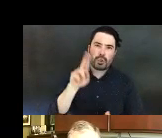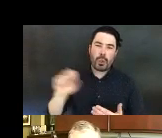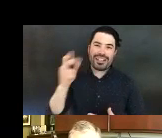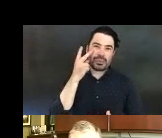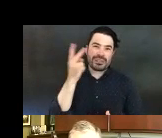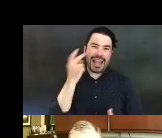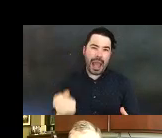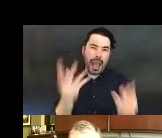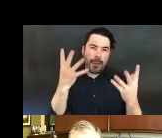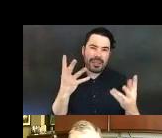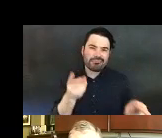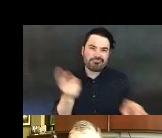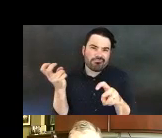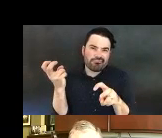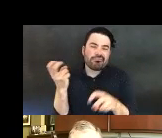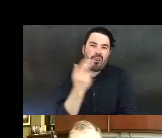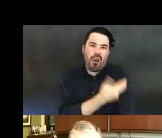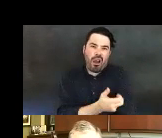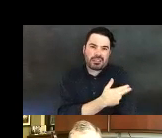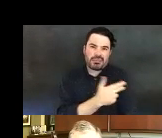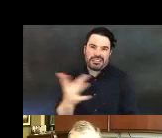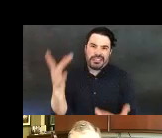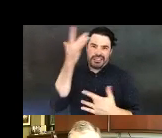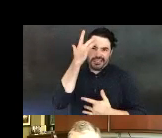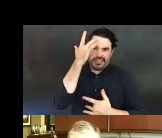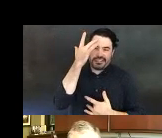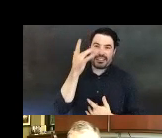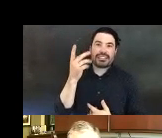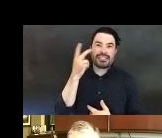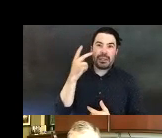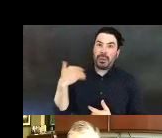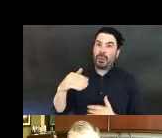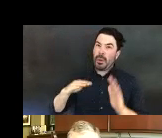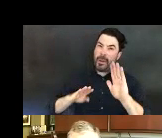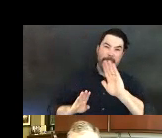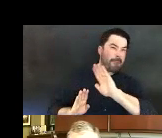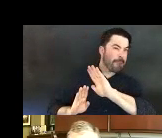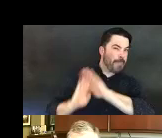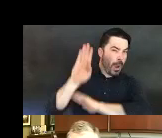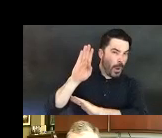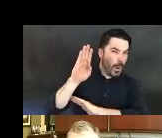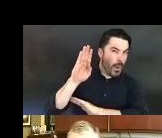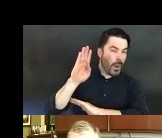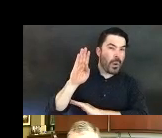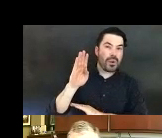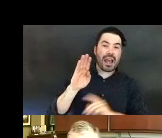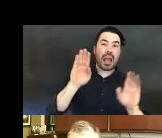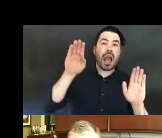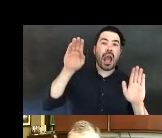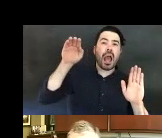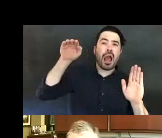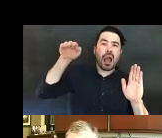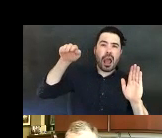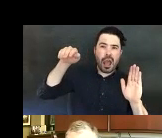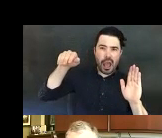positive hospitalizations. And you can see there was that large broad peak in the early part of this, and then a decline, and